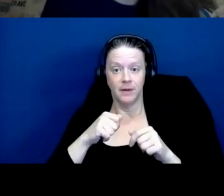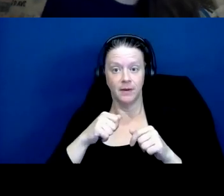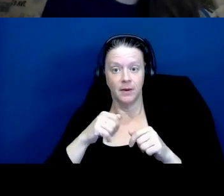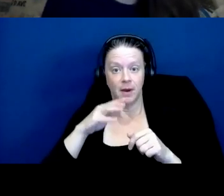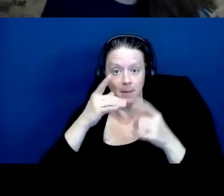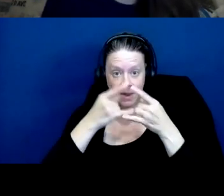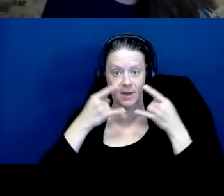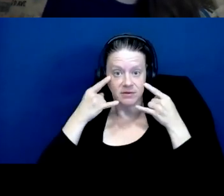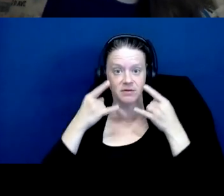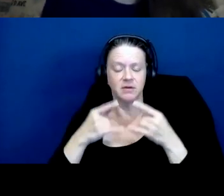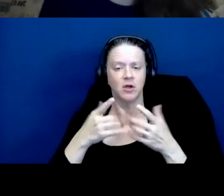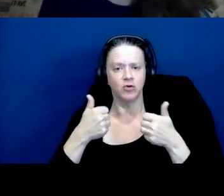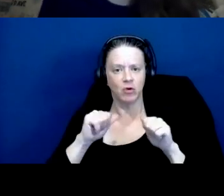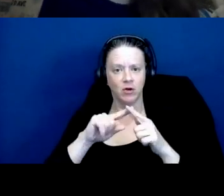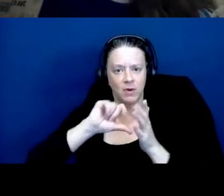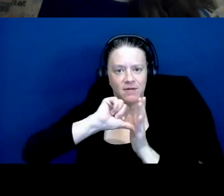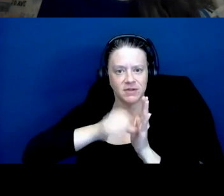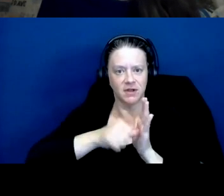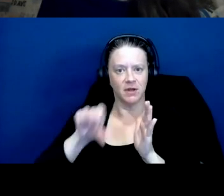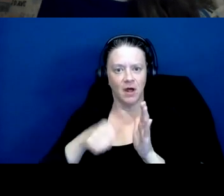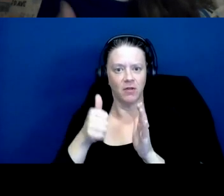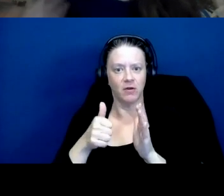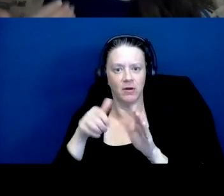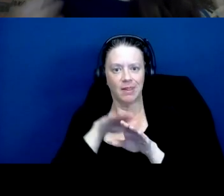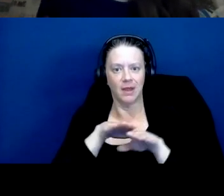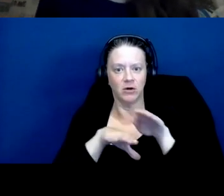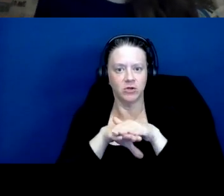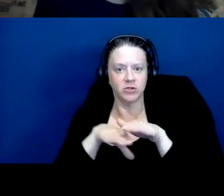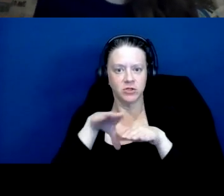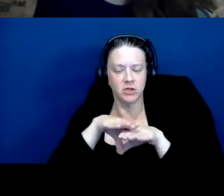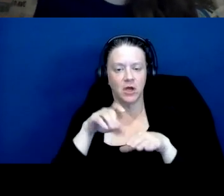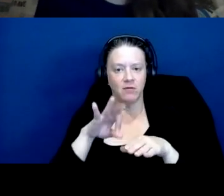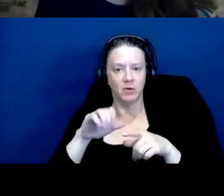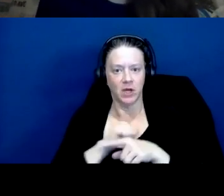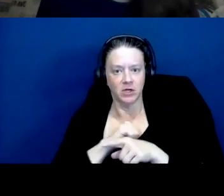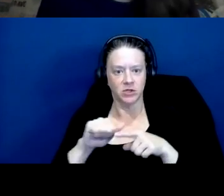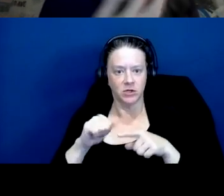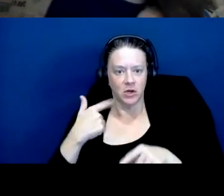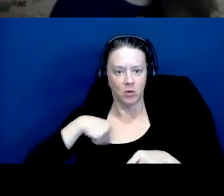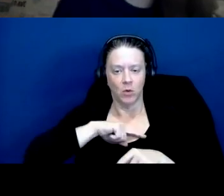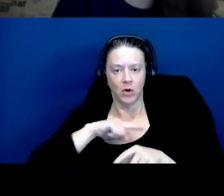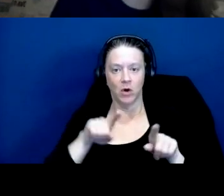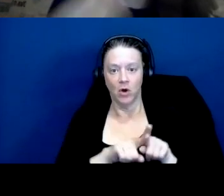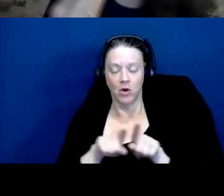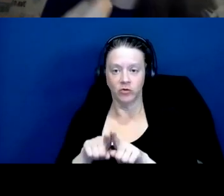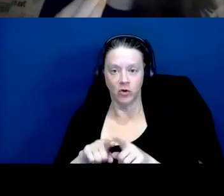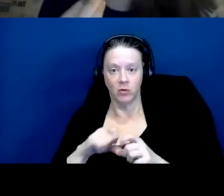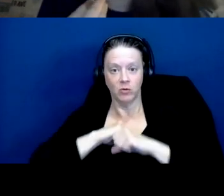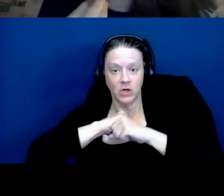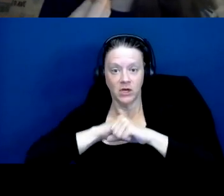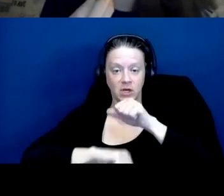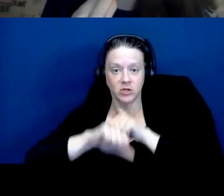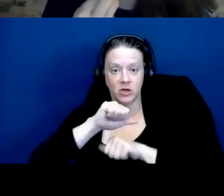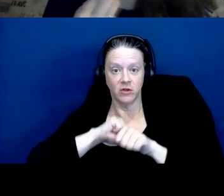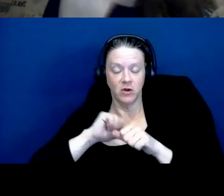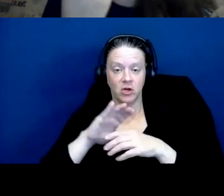protection. Also, we are protecting each other, shared value. If I just ate or took a drink